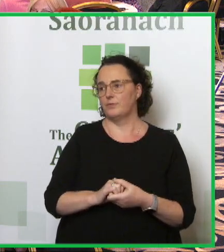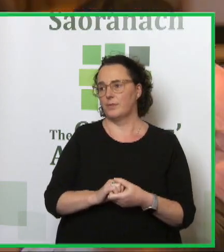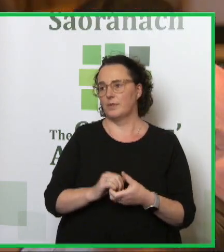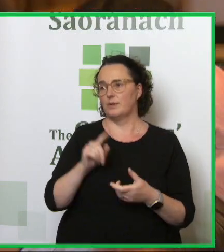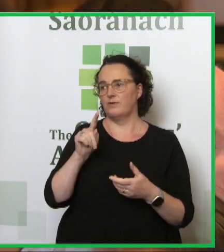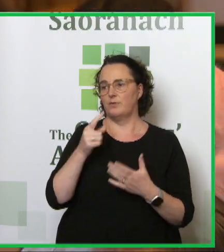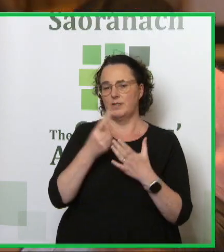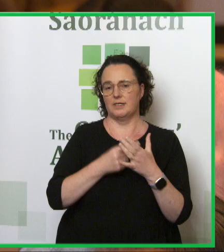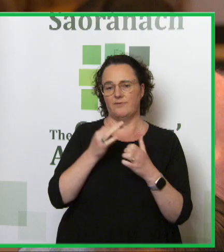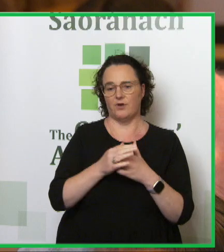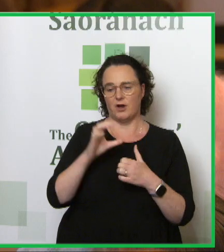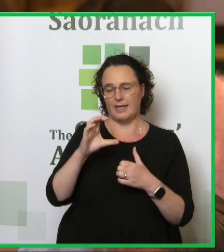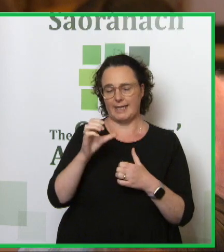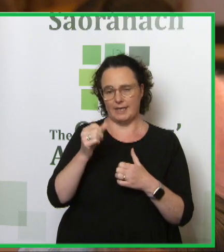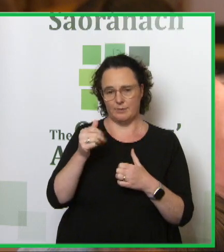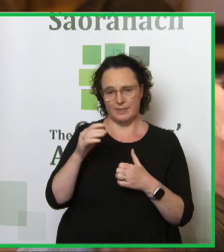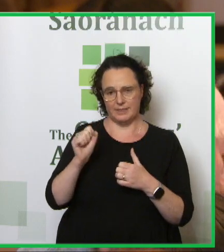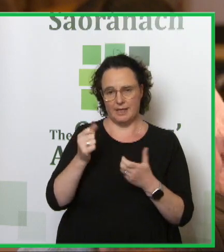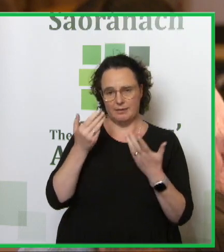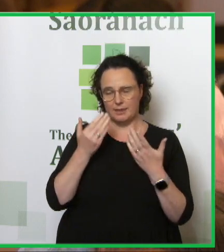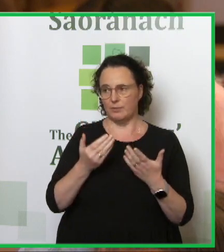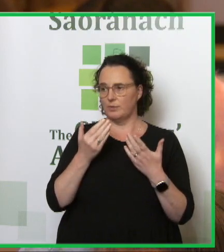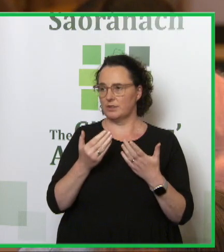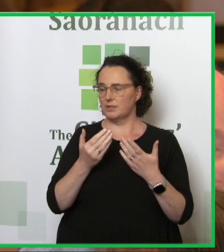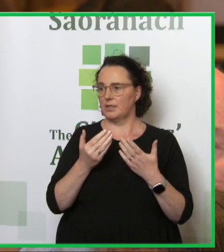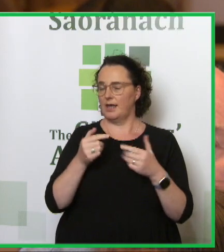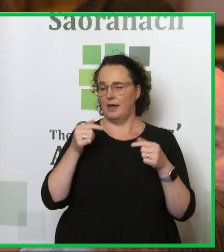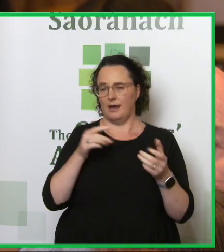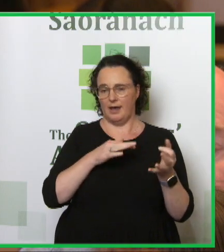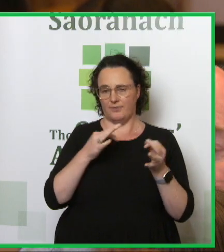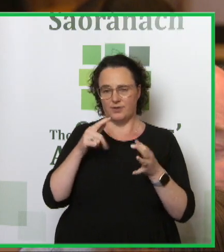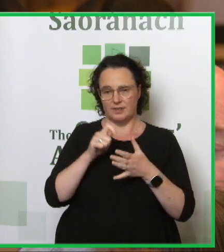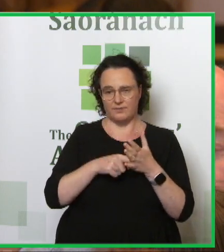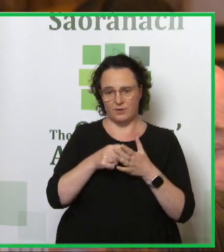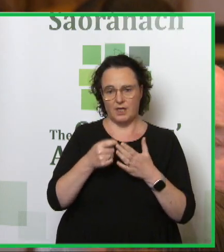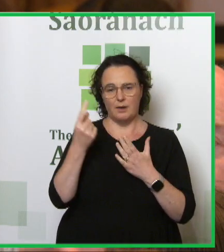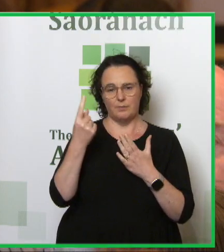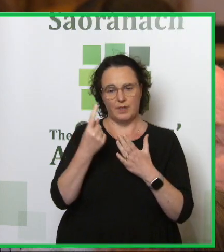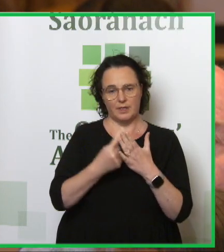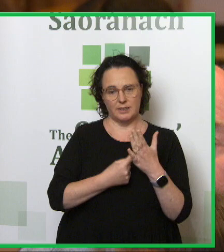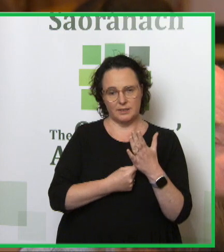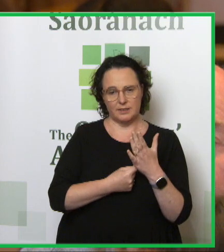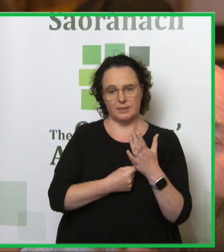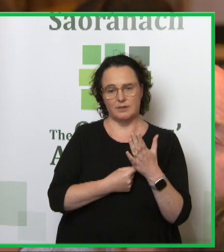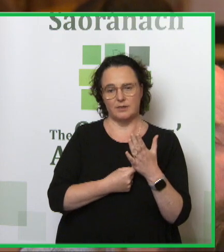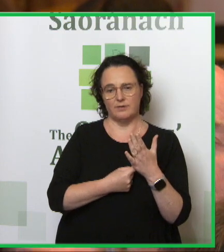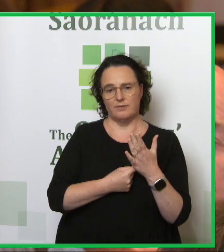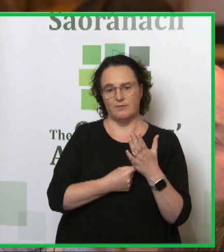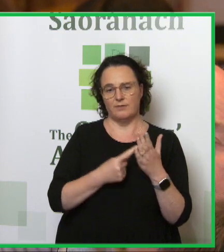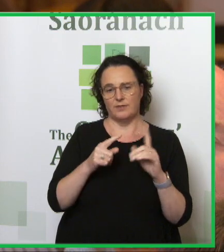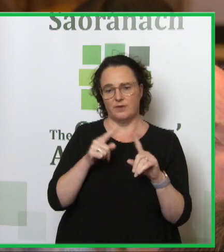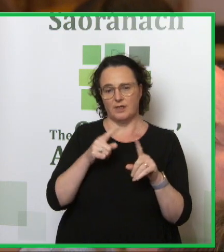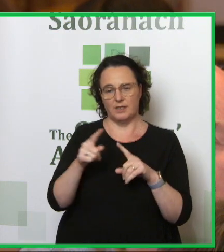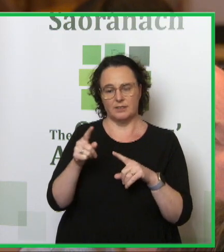moment, and does it mean that after this vote, and the policy for all type of drug are moving